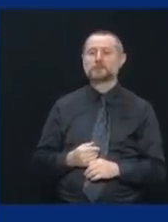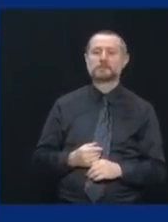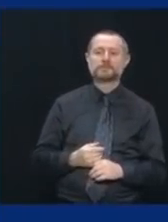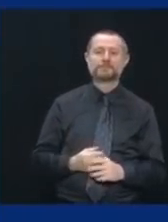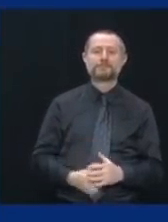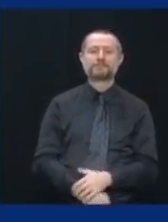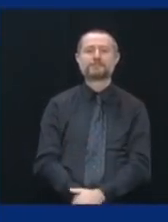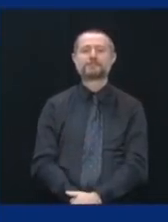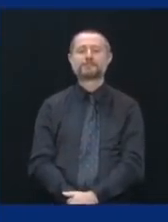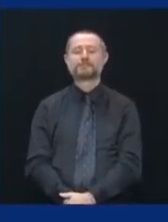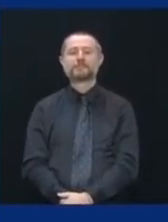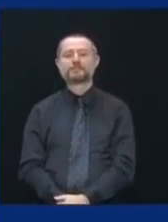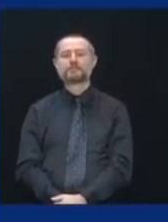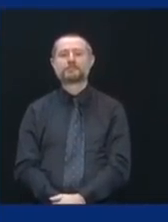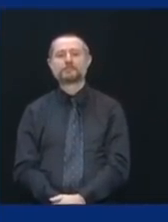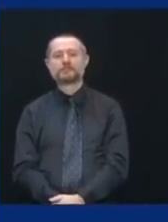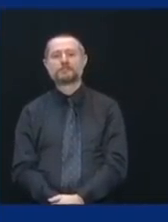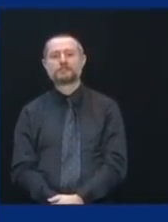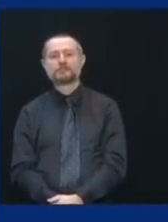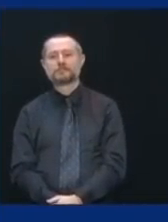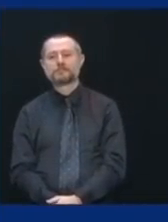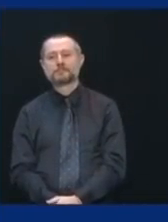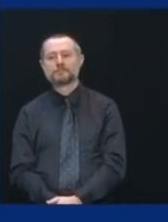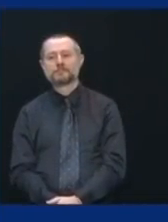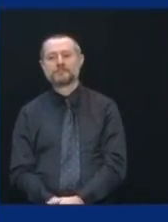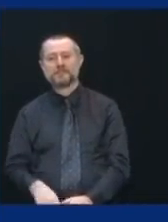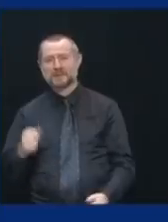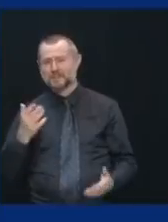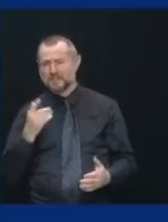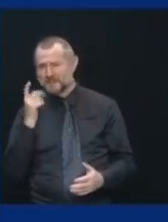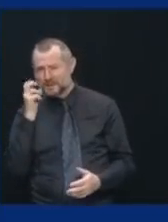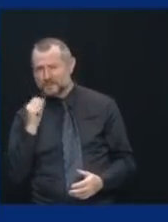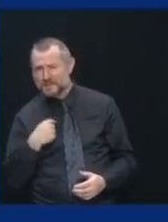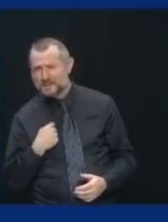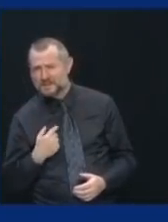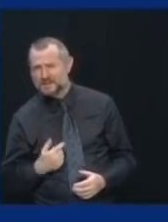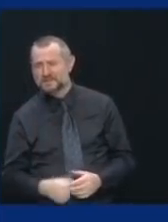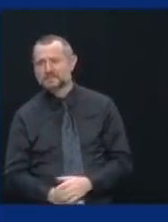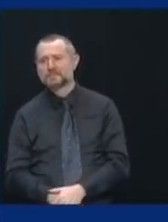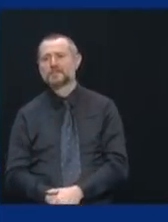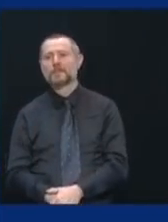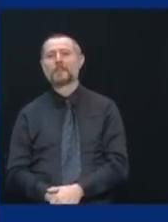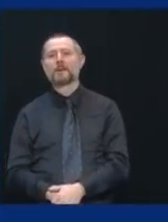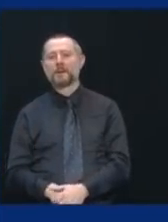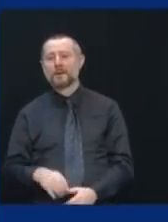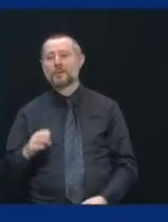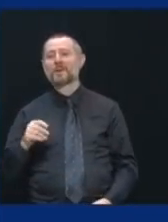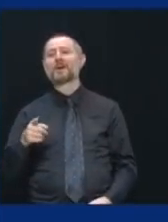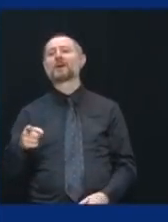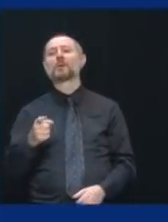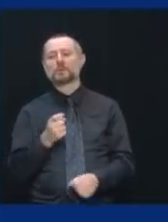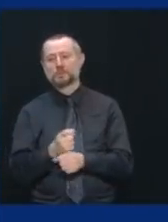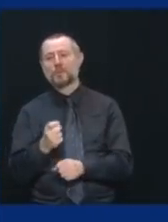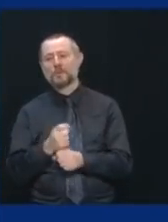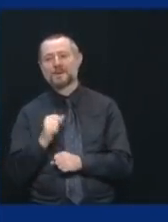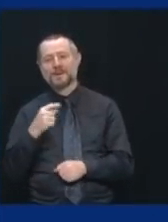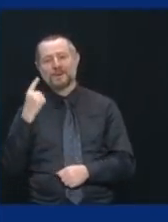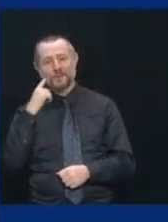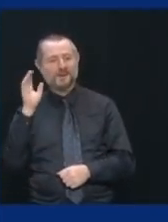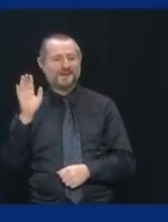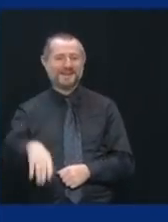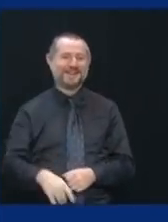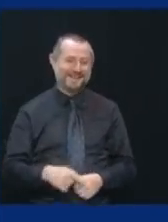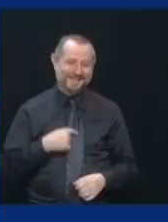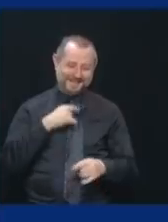Oh, I see you going, I can't hear you, but you must hear me if you're like that. That's very good. That's very good, Marcia. You